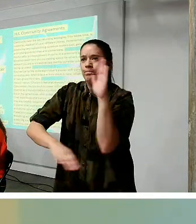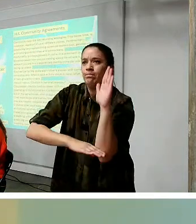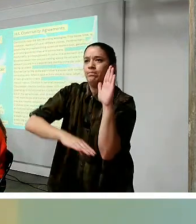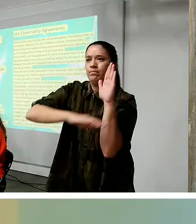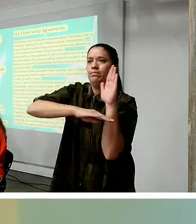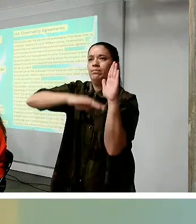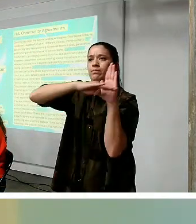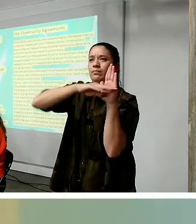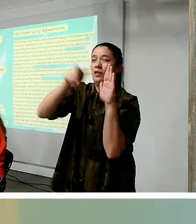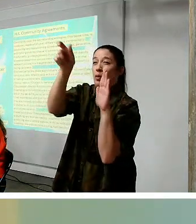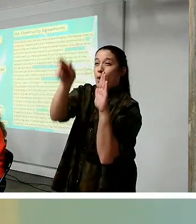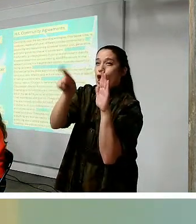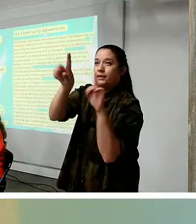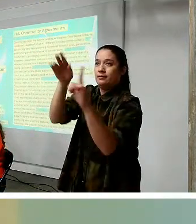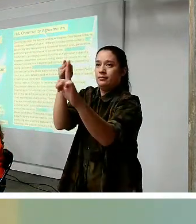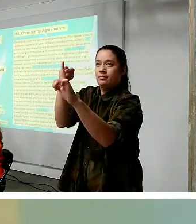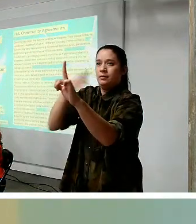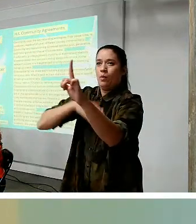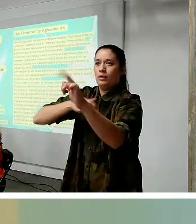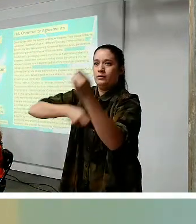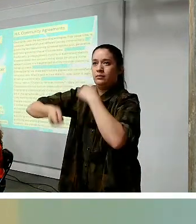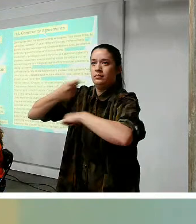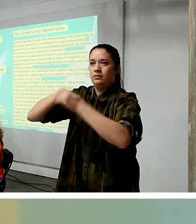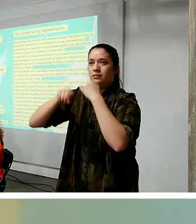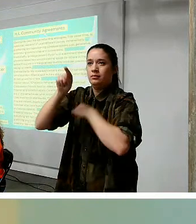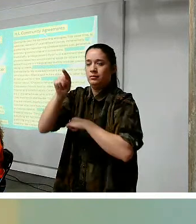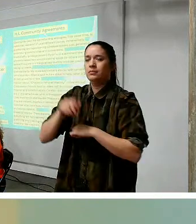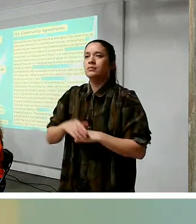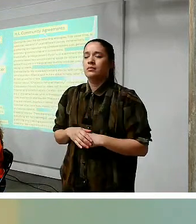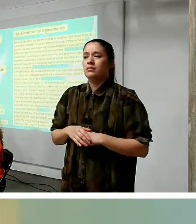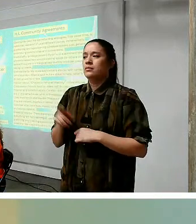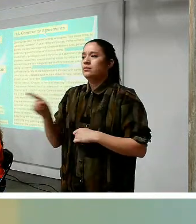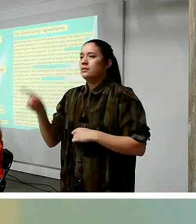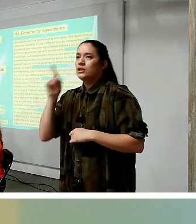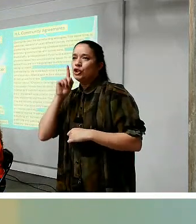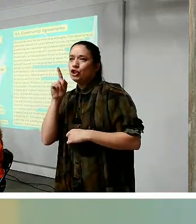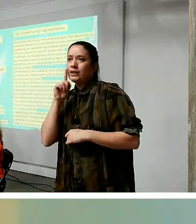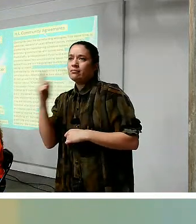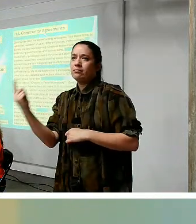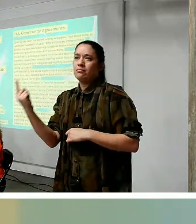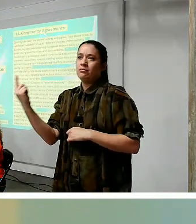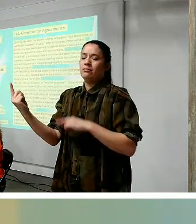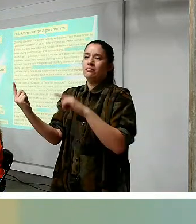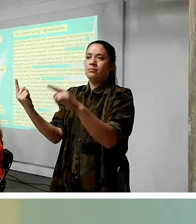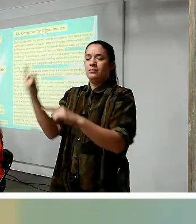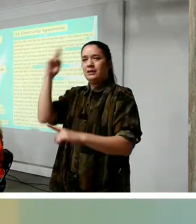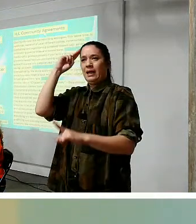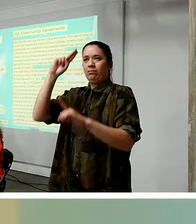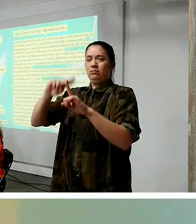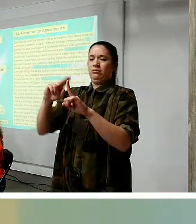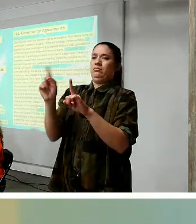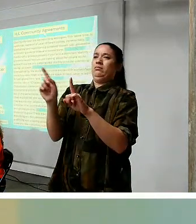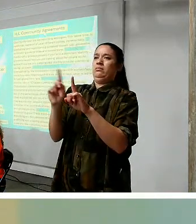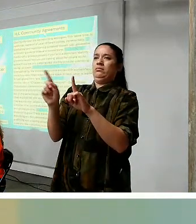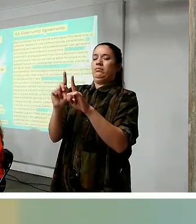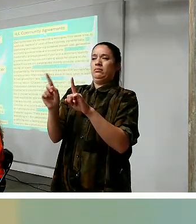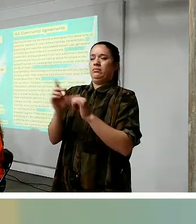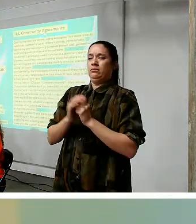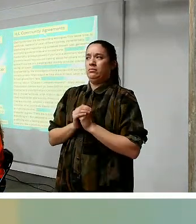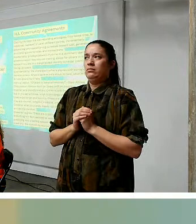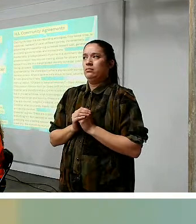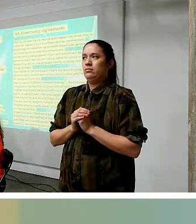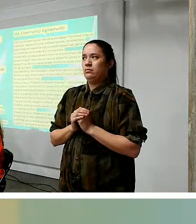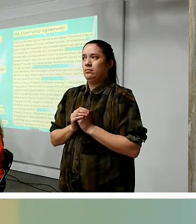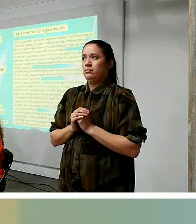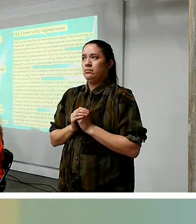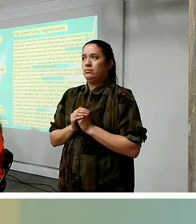And straight after this, she named something that feels really important for me to name right now in this room, given what's happening